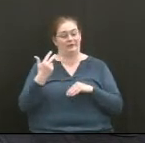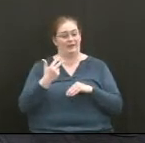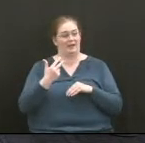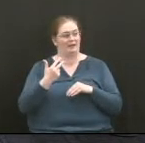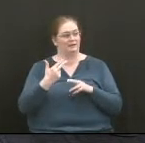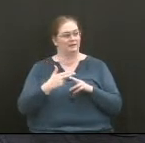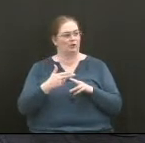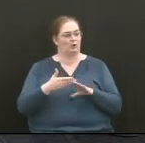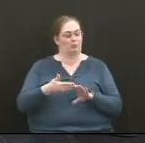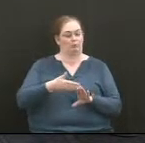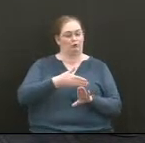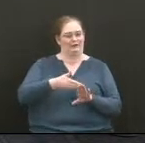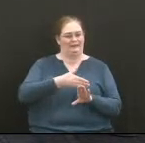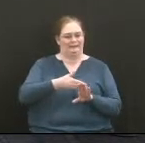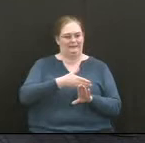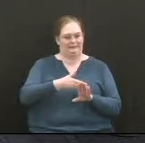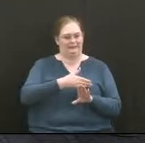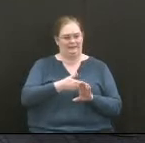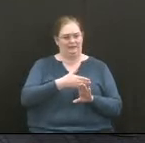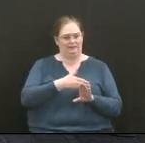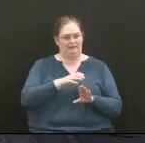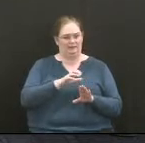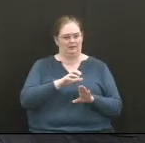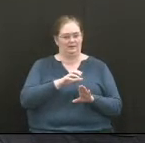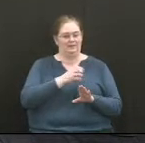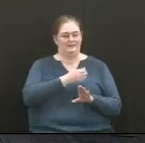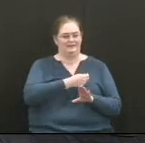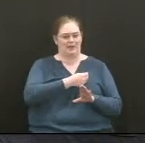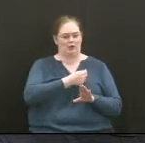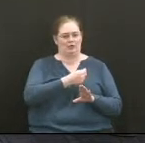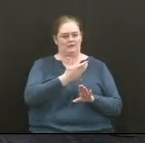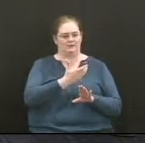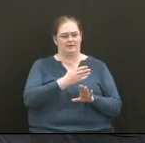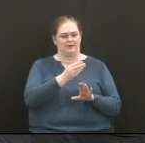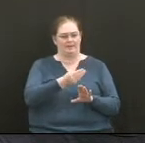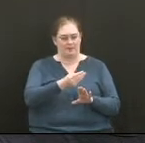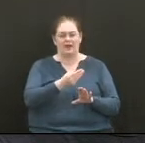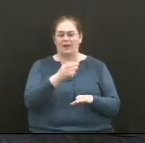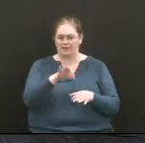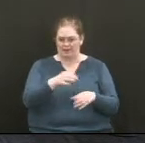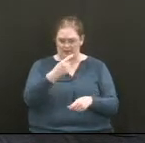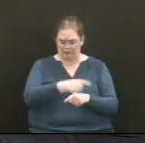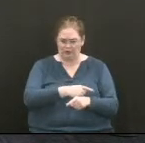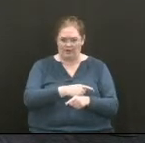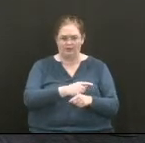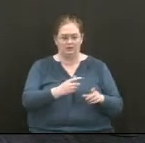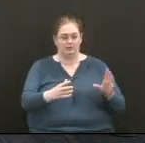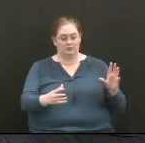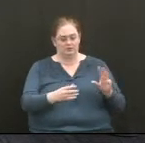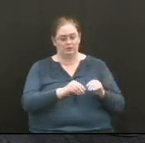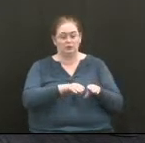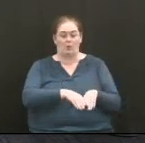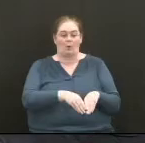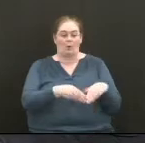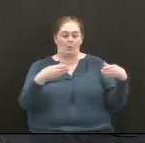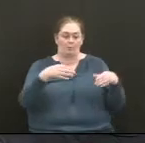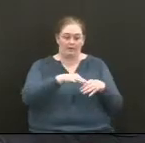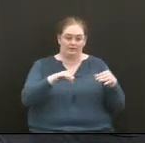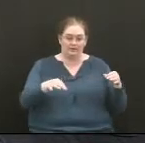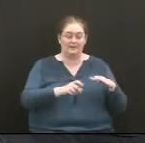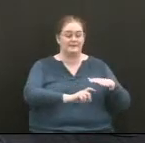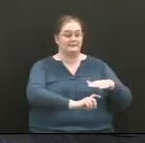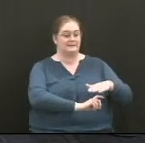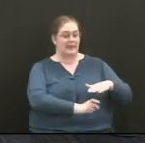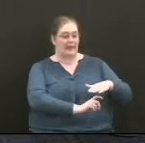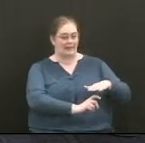call it pre-canvassing, which would give us Saturday, Sunday, Monday, and Election Day to open the envelopes, scan